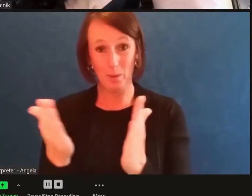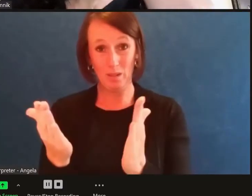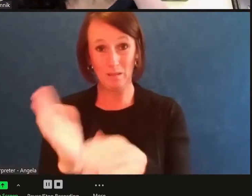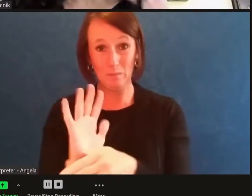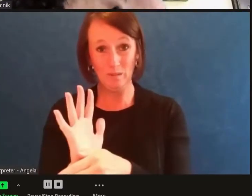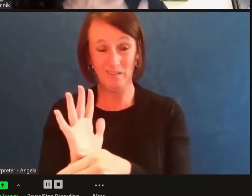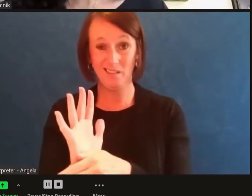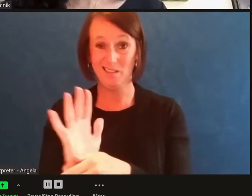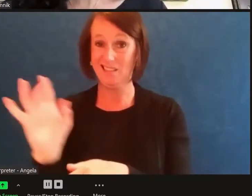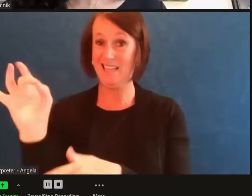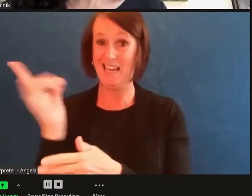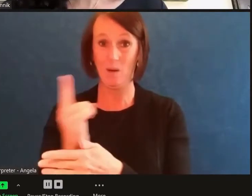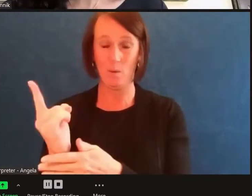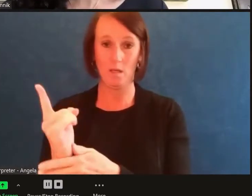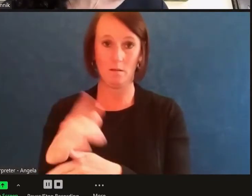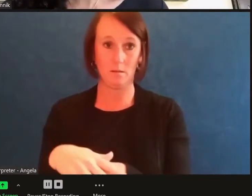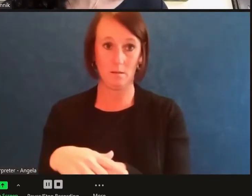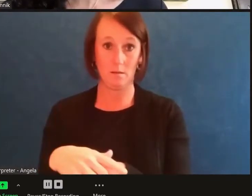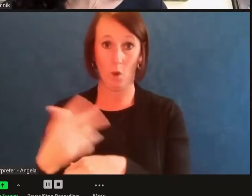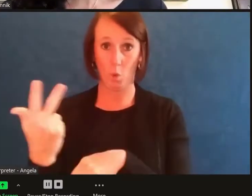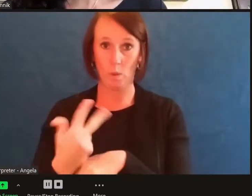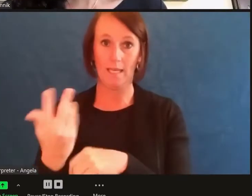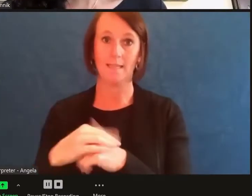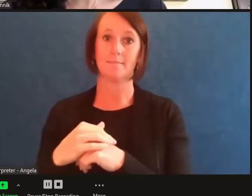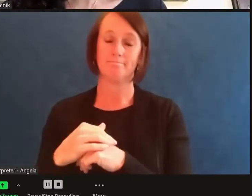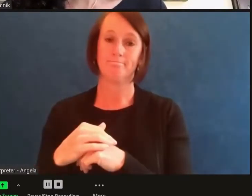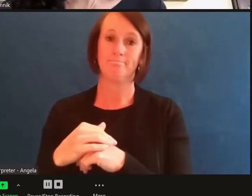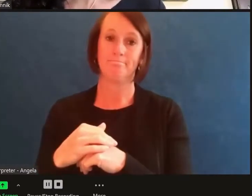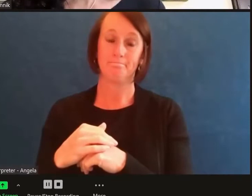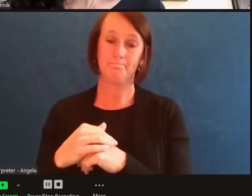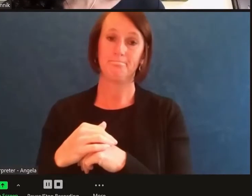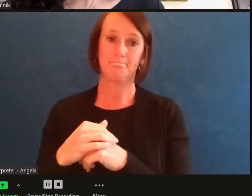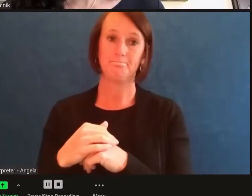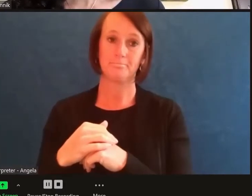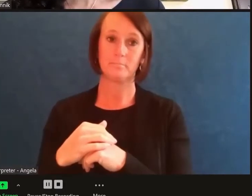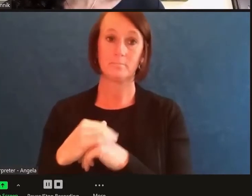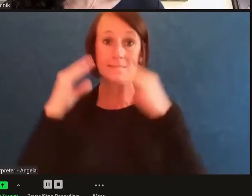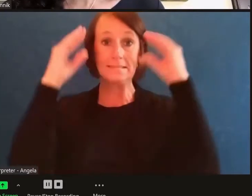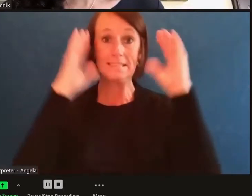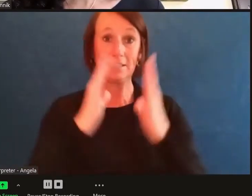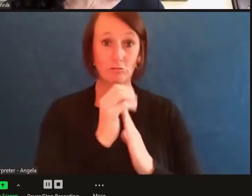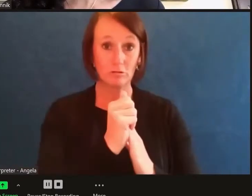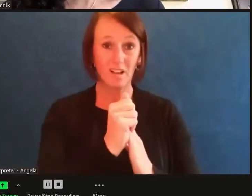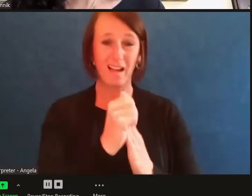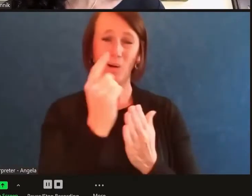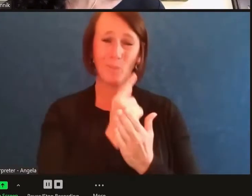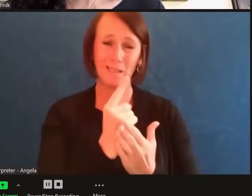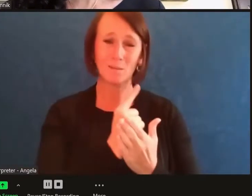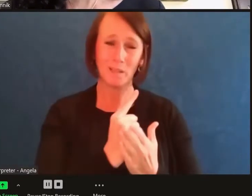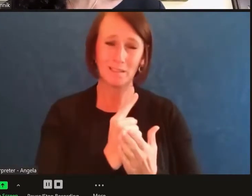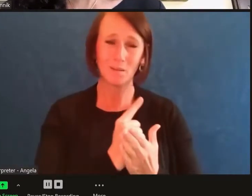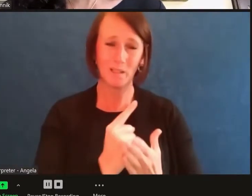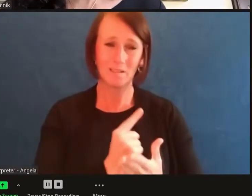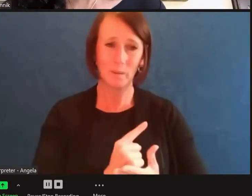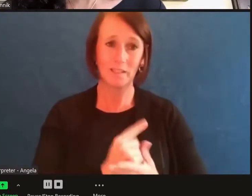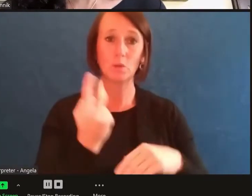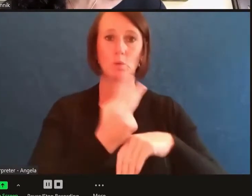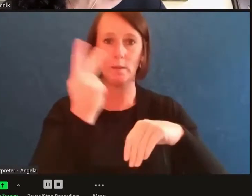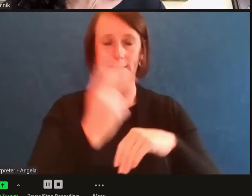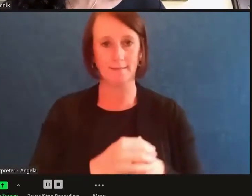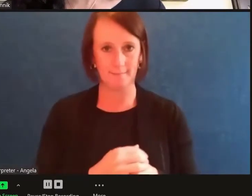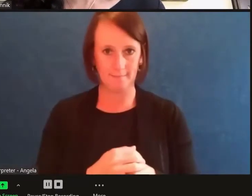do. Daniel did it in 3 days. Teacher's guides usually take weeks and weeks. I did it in 2